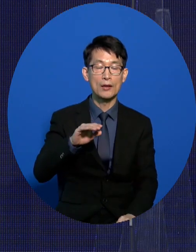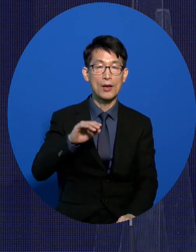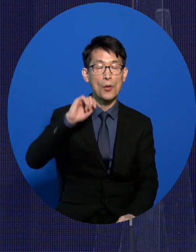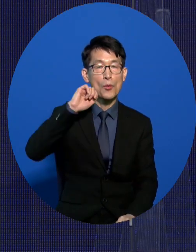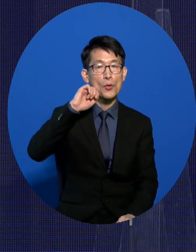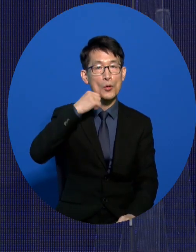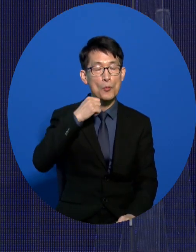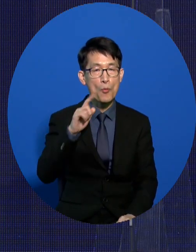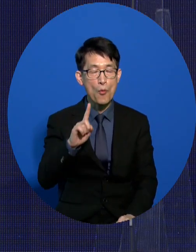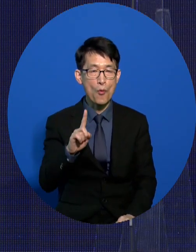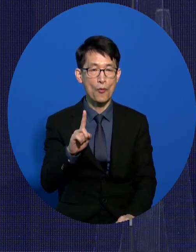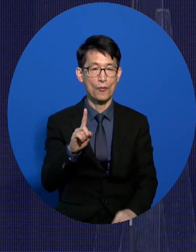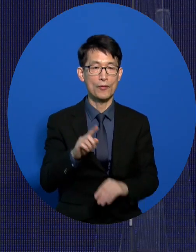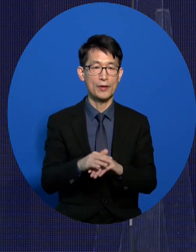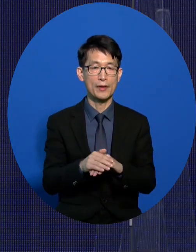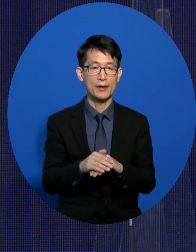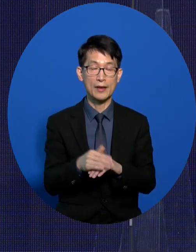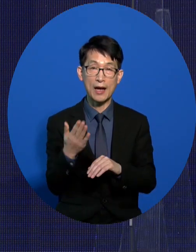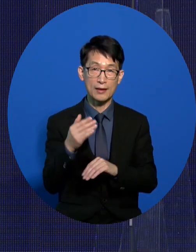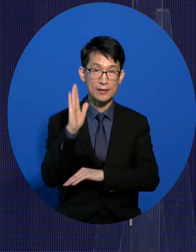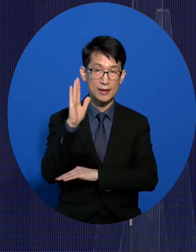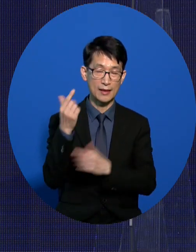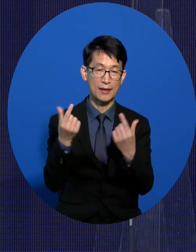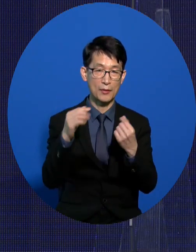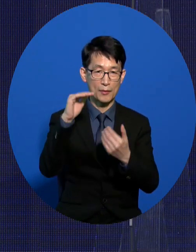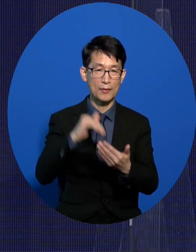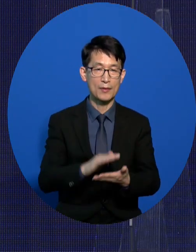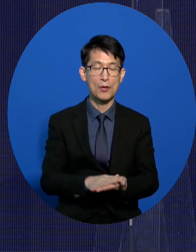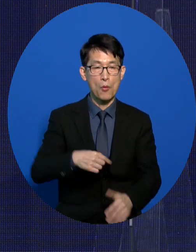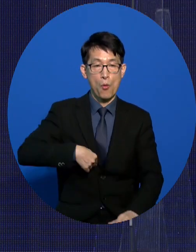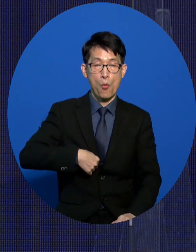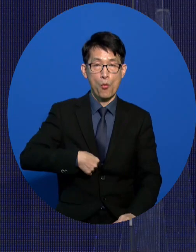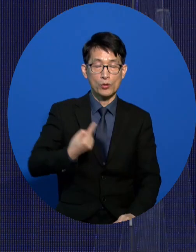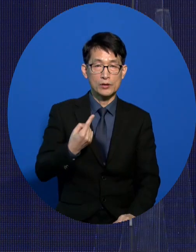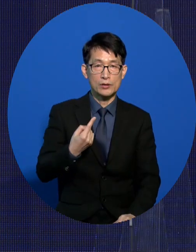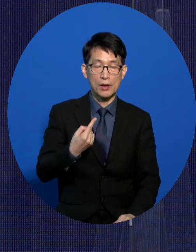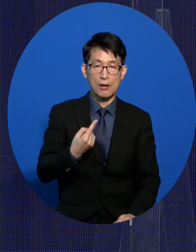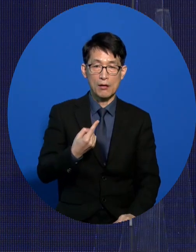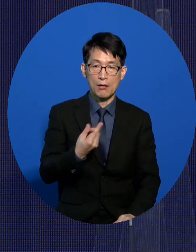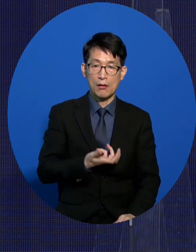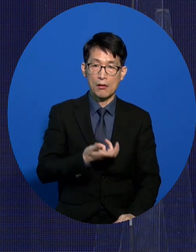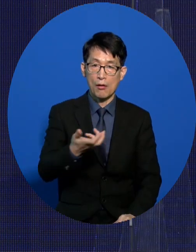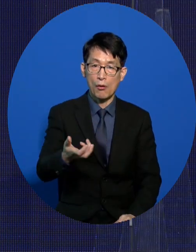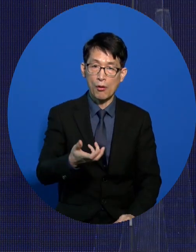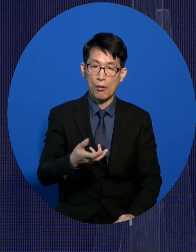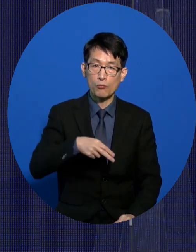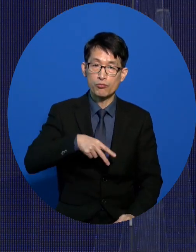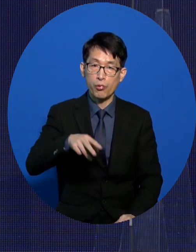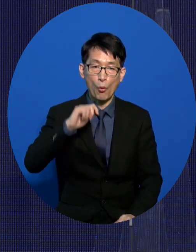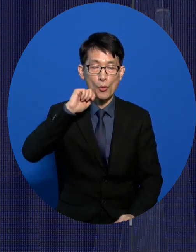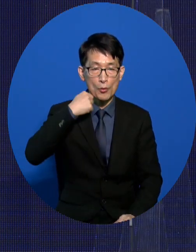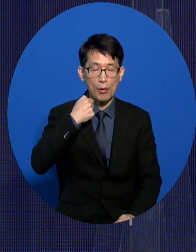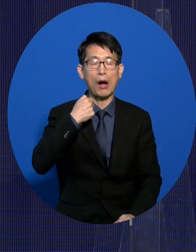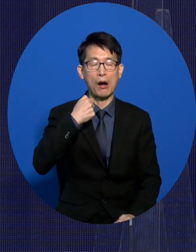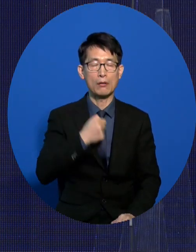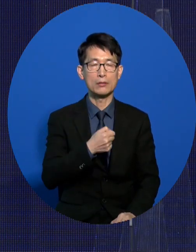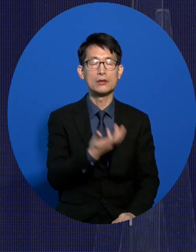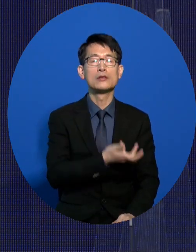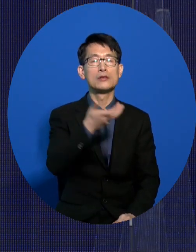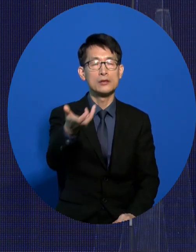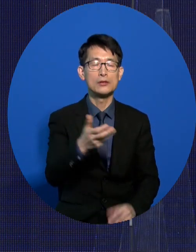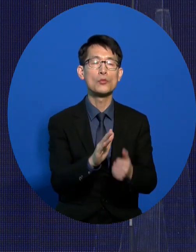also, our chairman mentioned this during his presentation, but there are people who